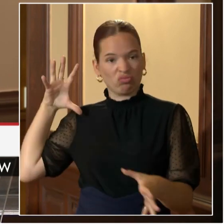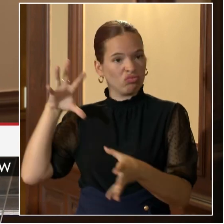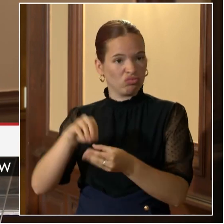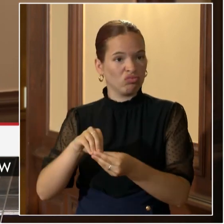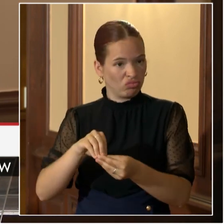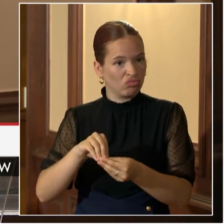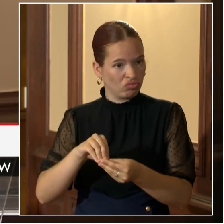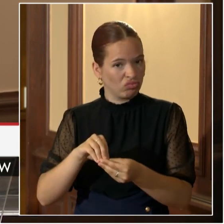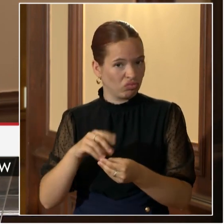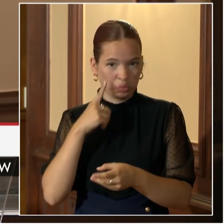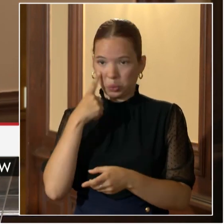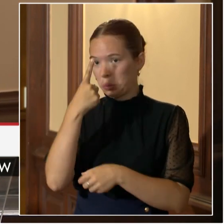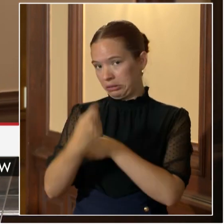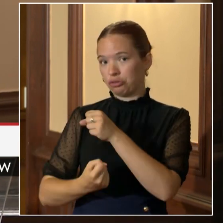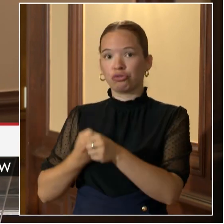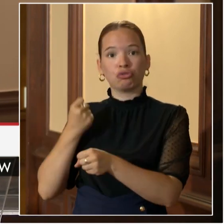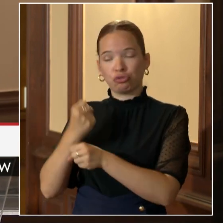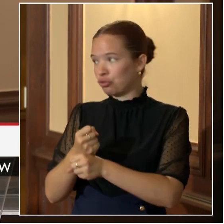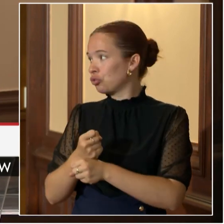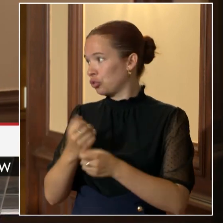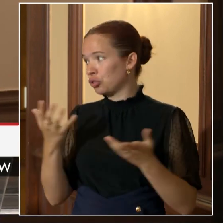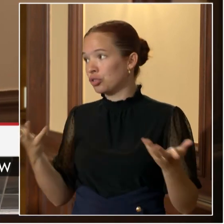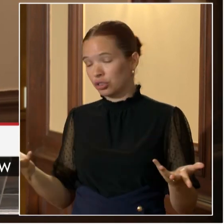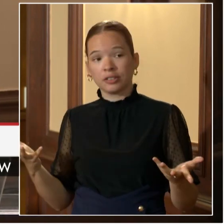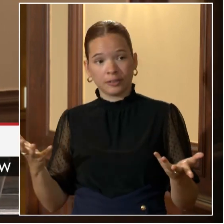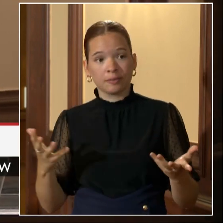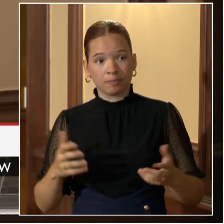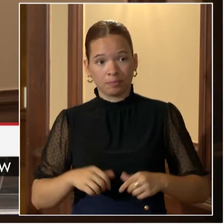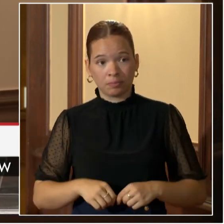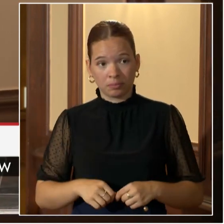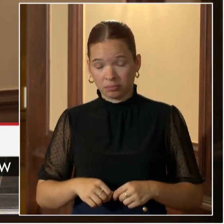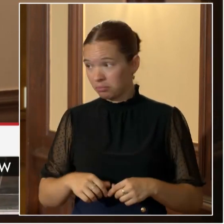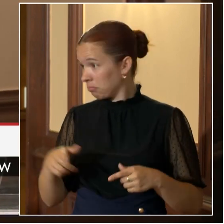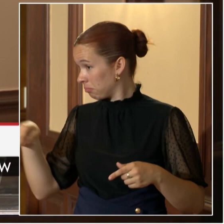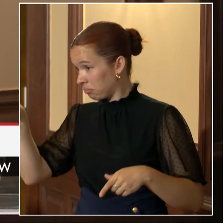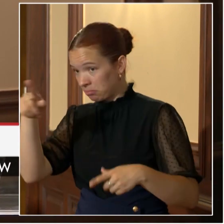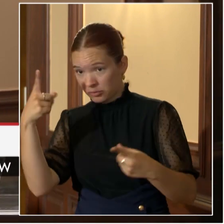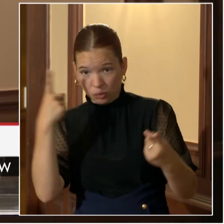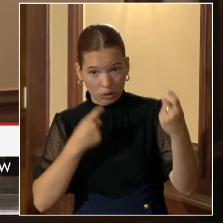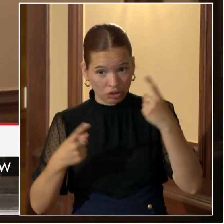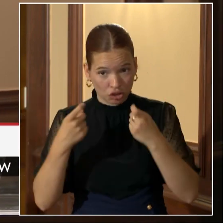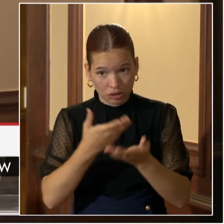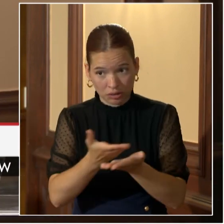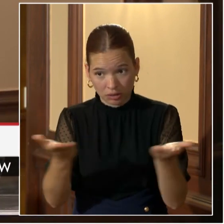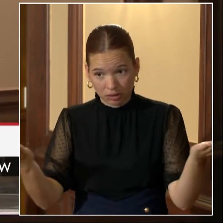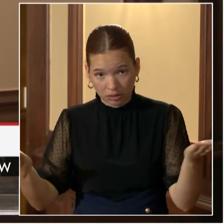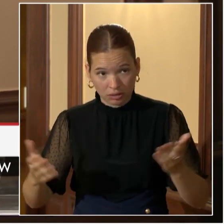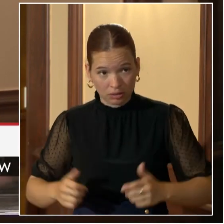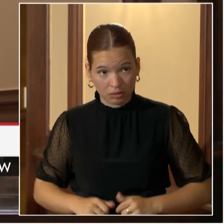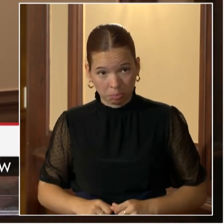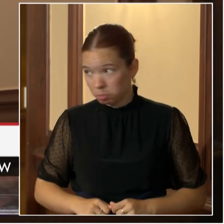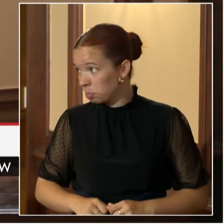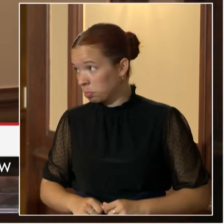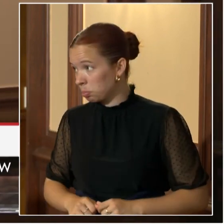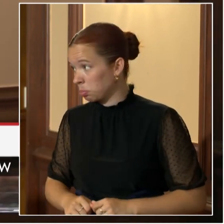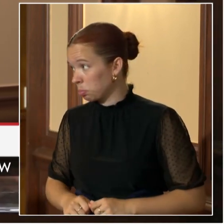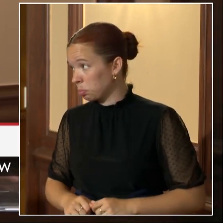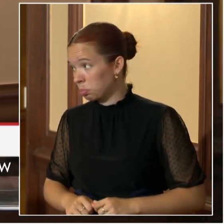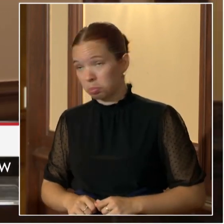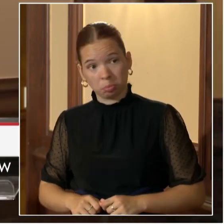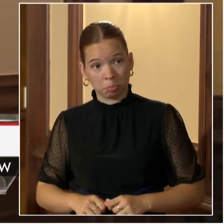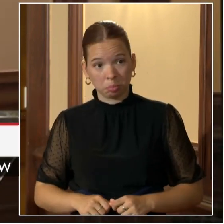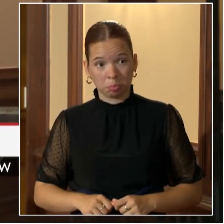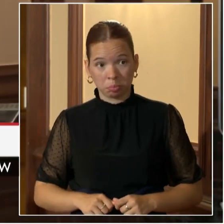will be taking any questions about the work on the executive team for the commission. Thank you